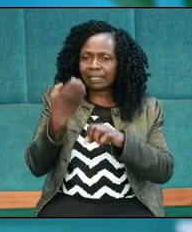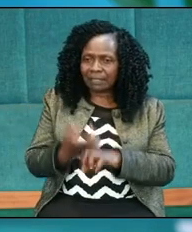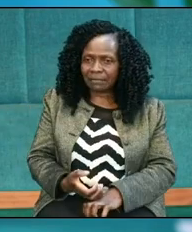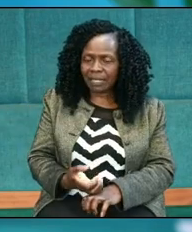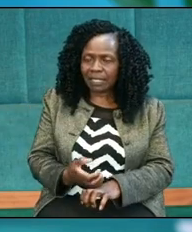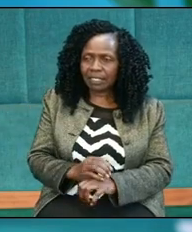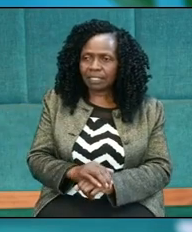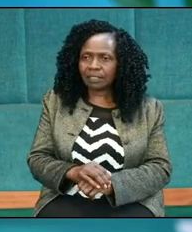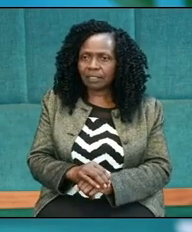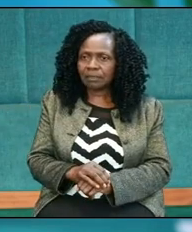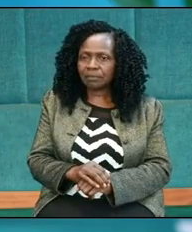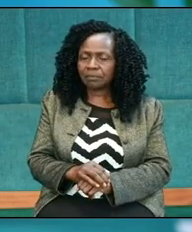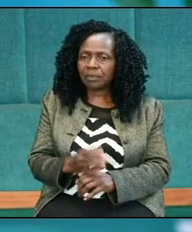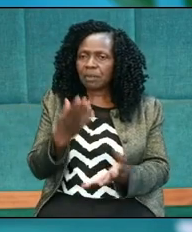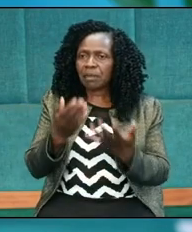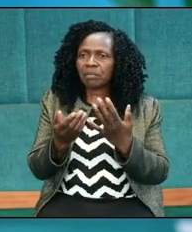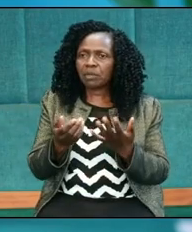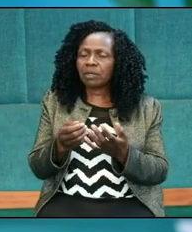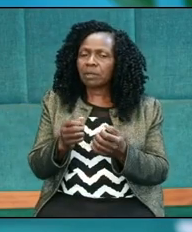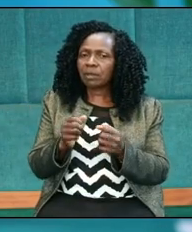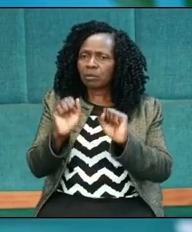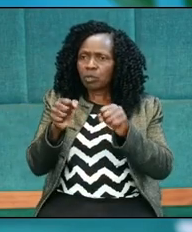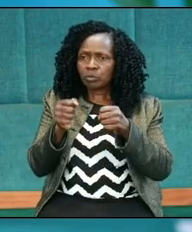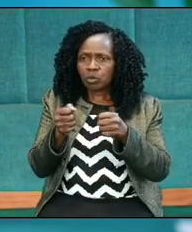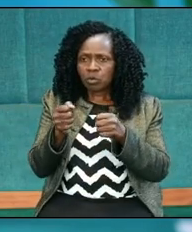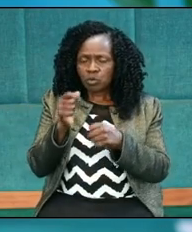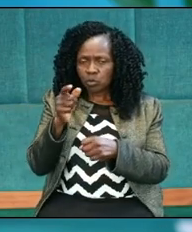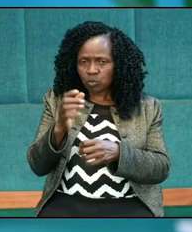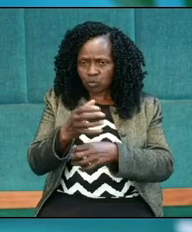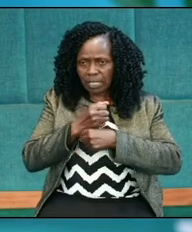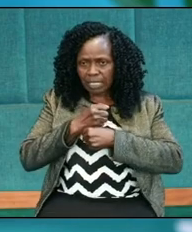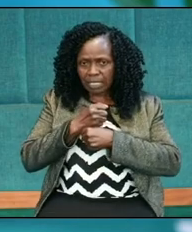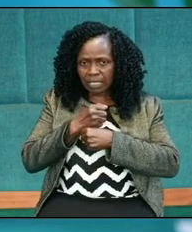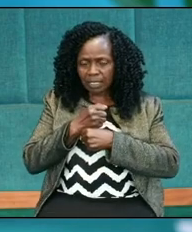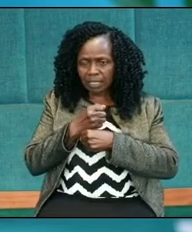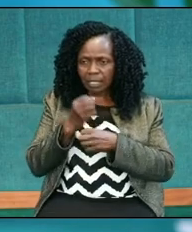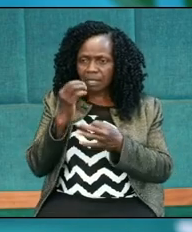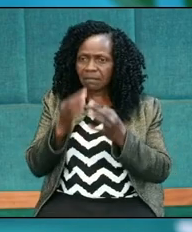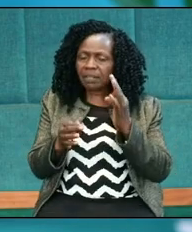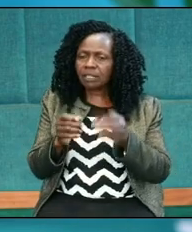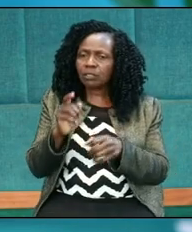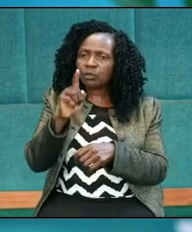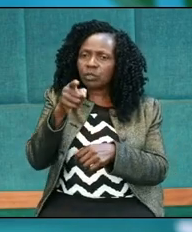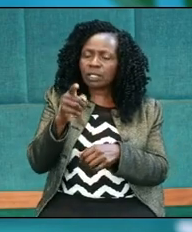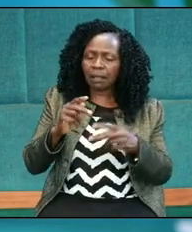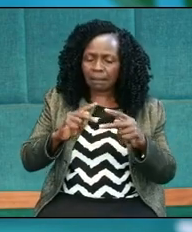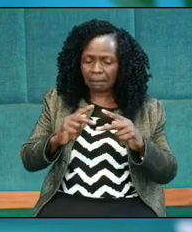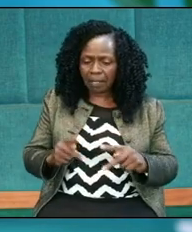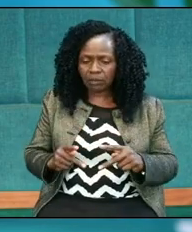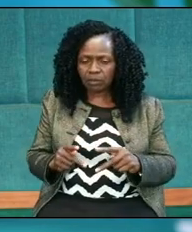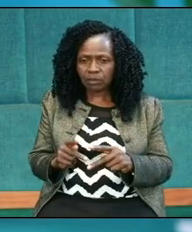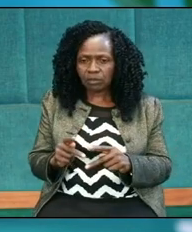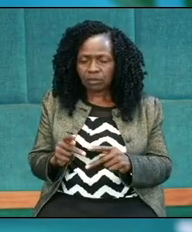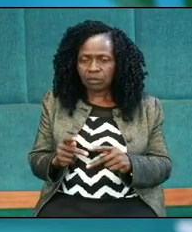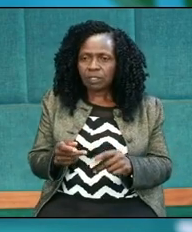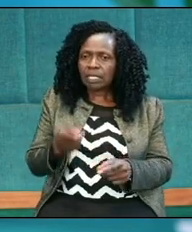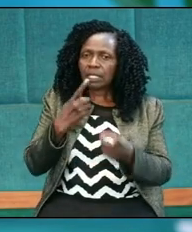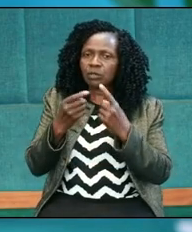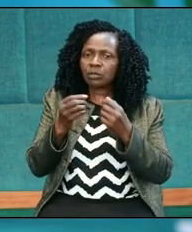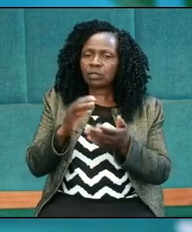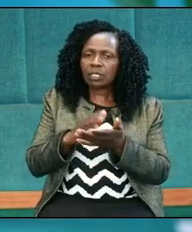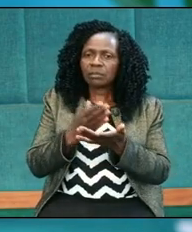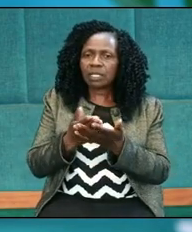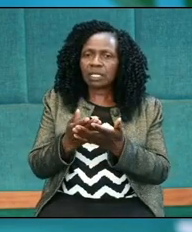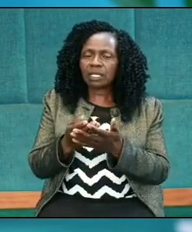to somebody? Can you be trusted, or you are somebody, when somebody confides to you, then you go and even add some salt